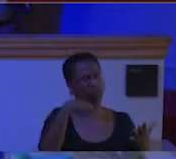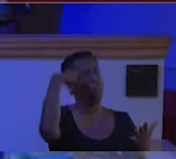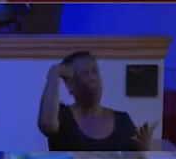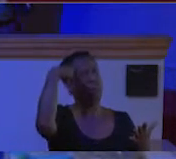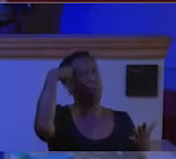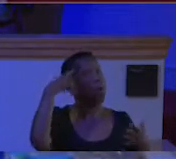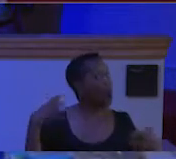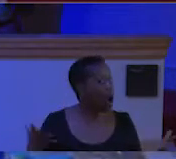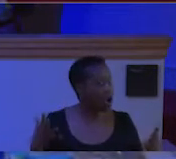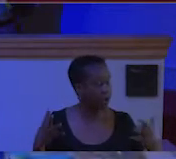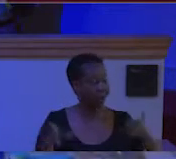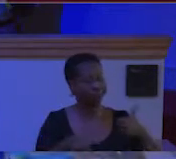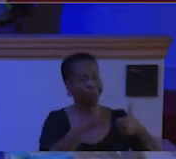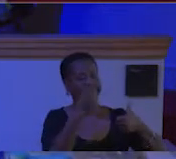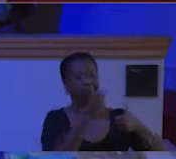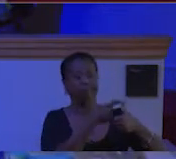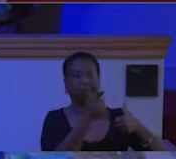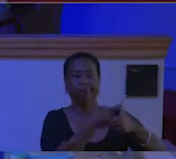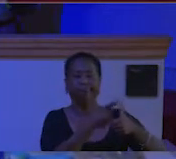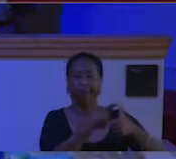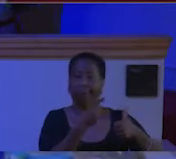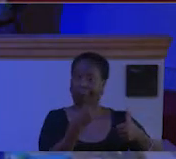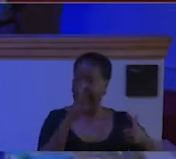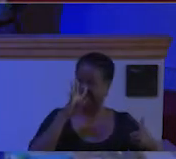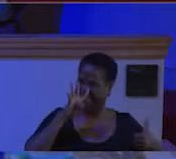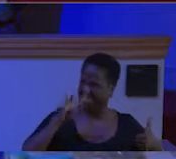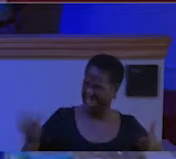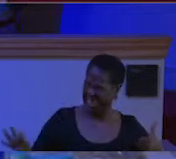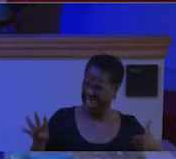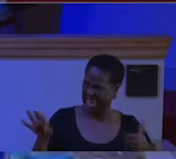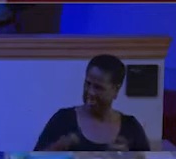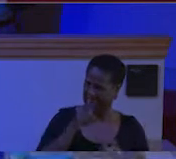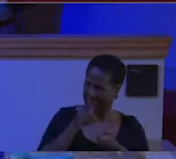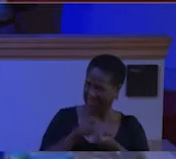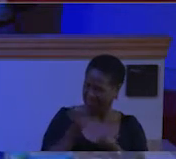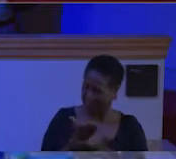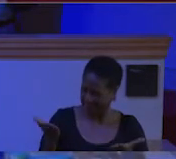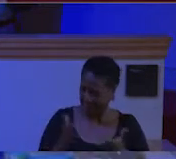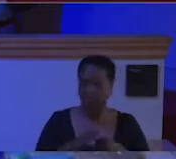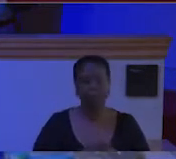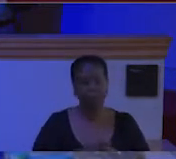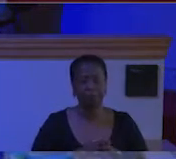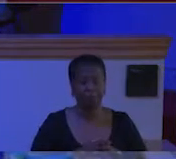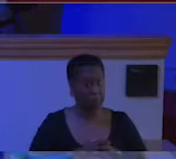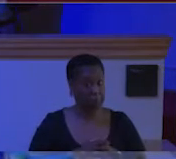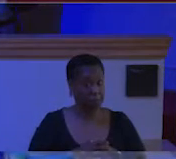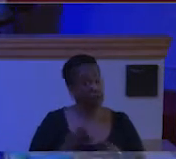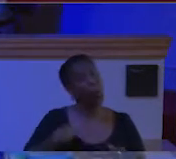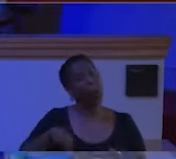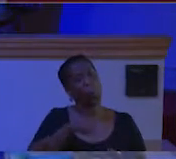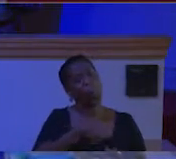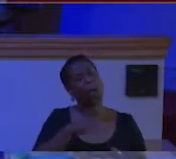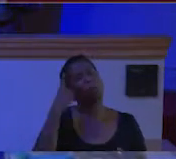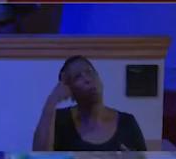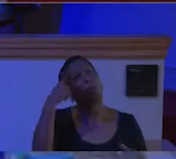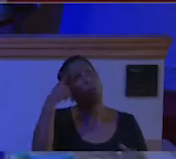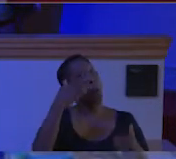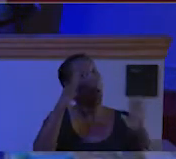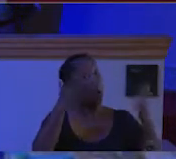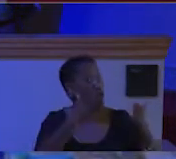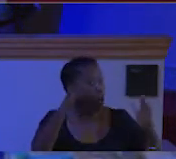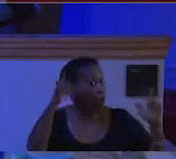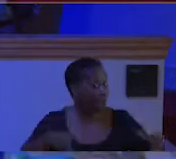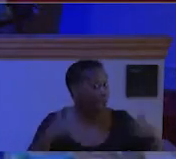most of us would neglect certain ingredients. We would throw in